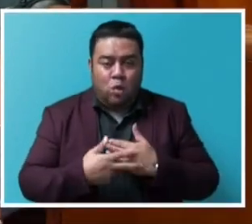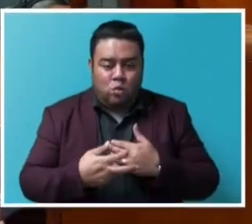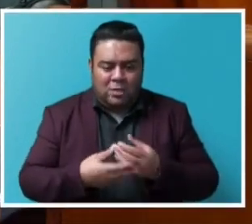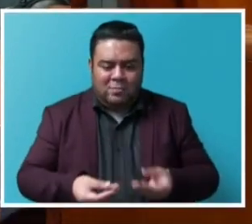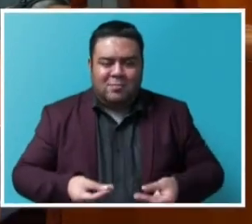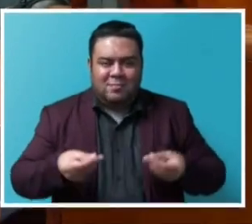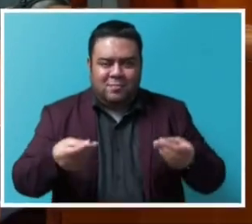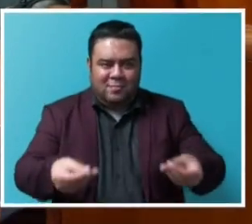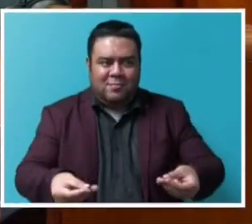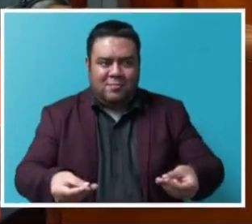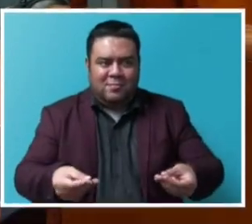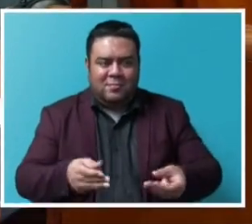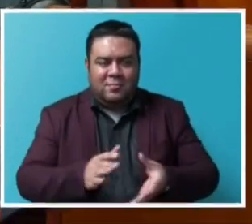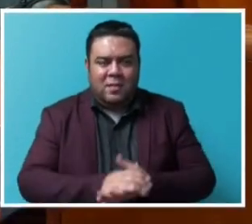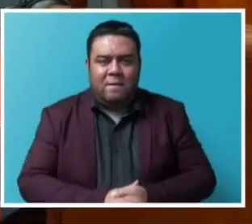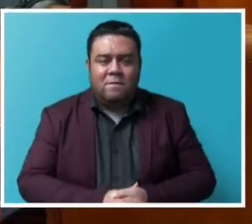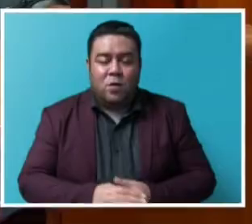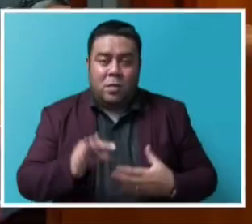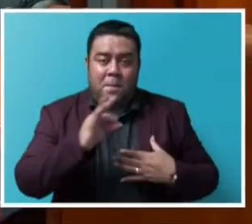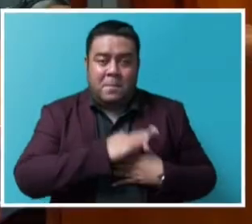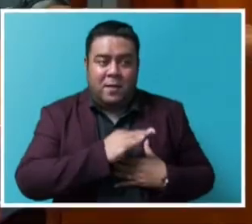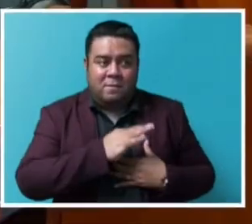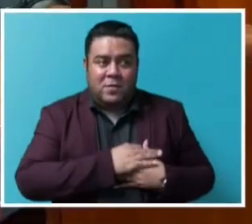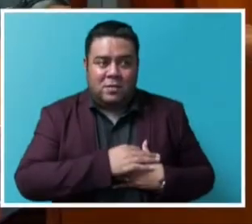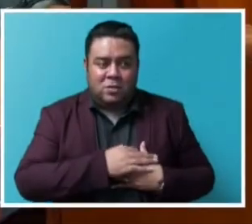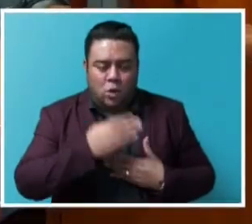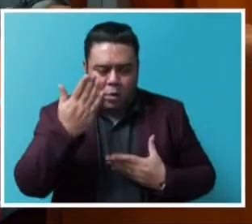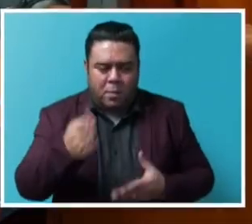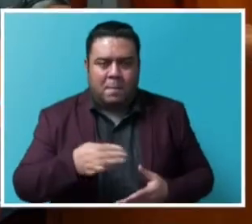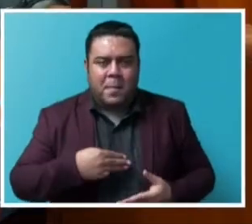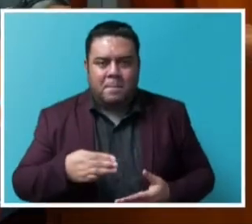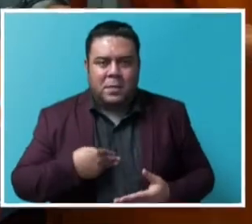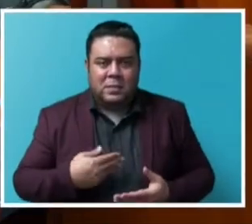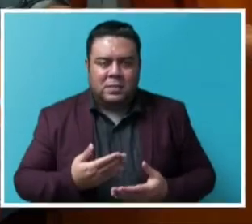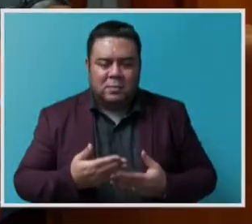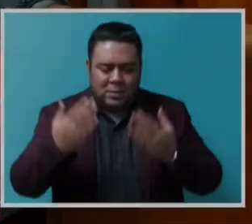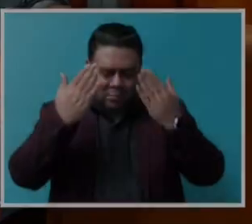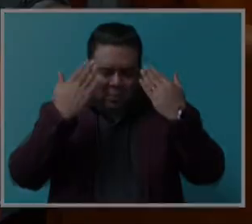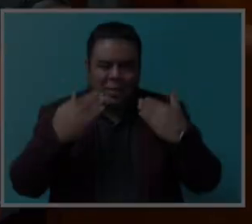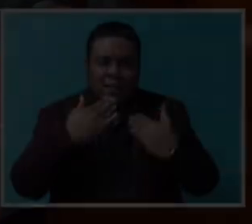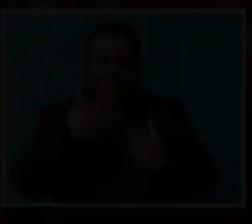for the benefit of the honorable member. Thank you very much.